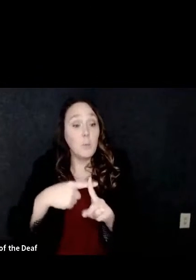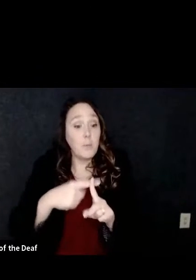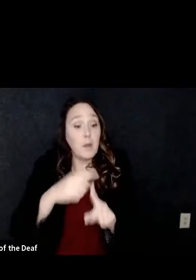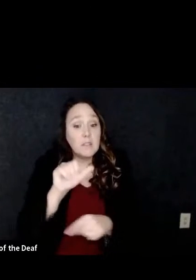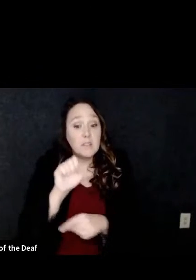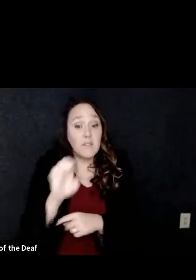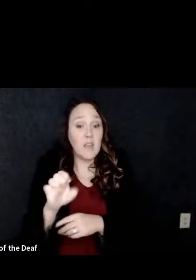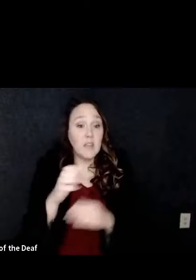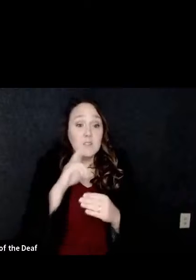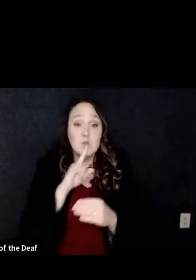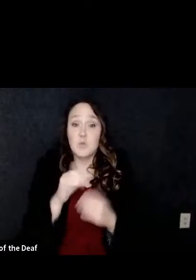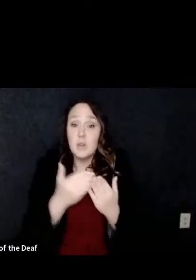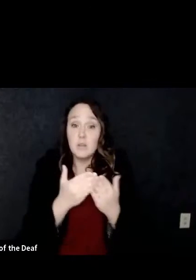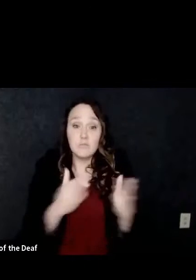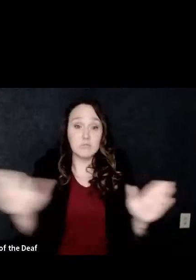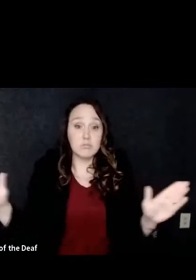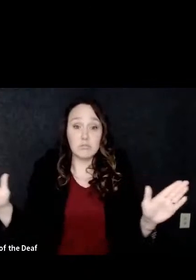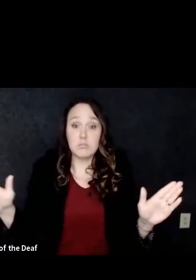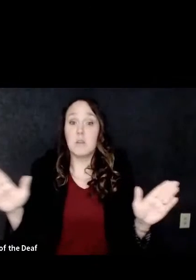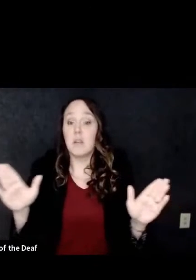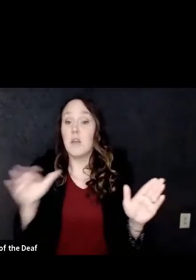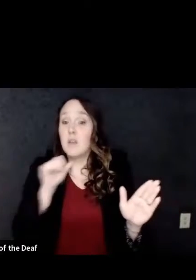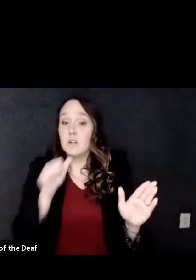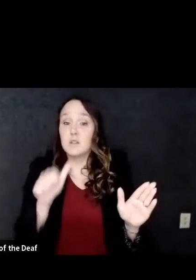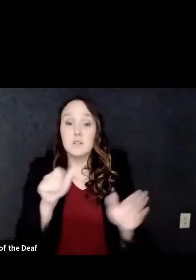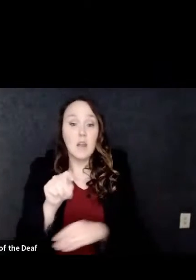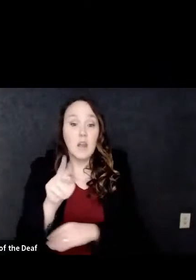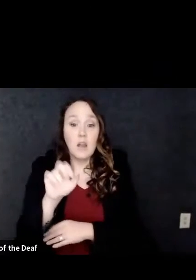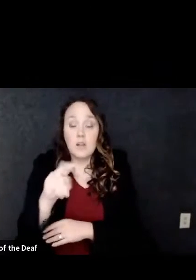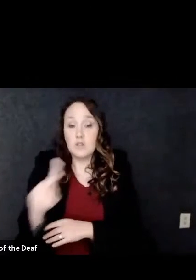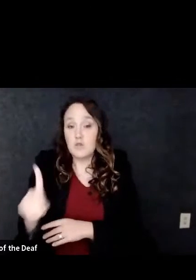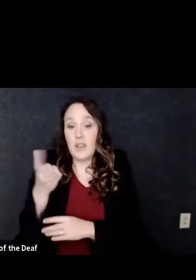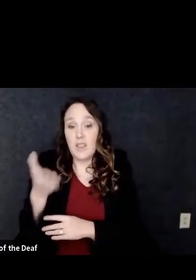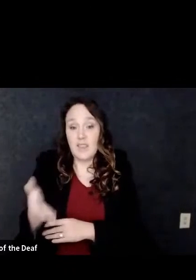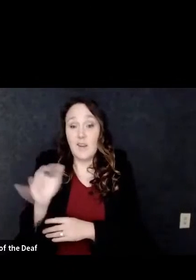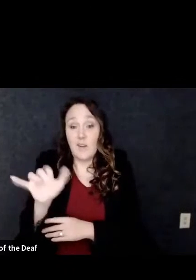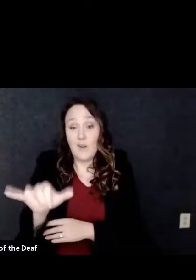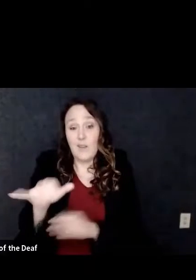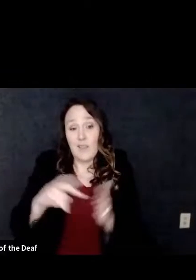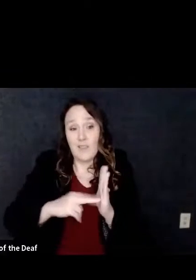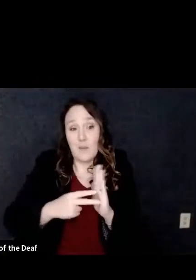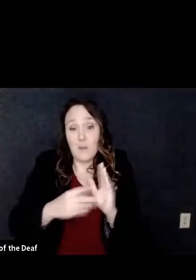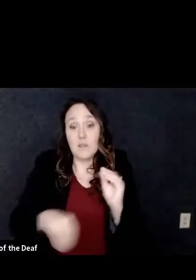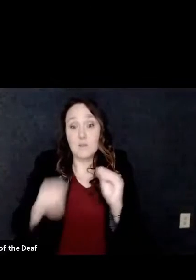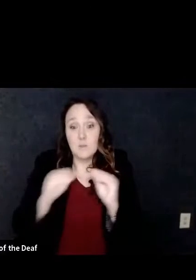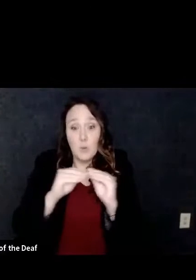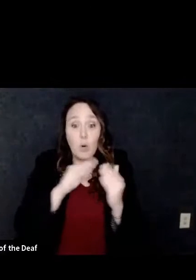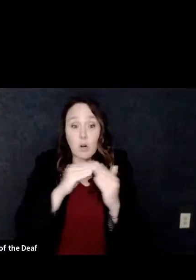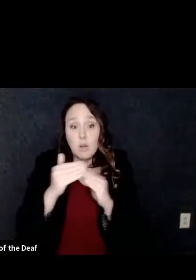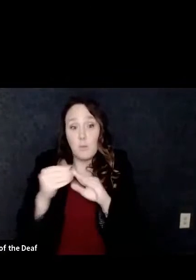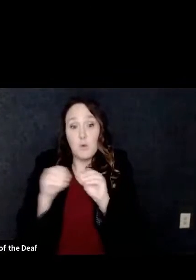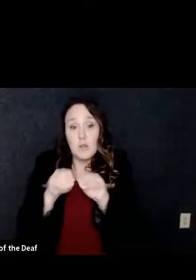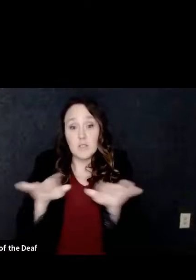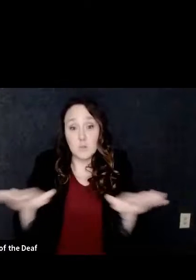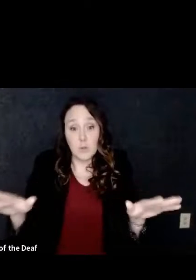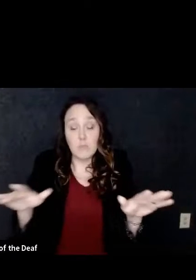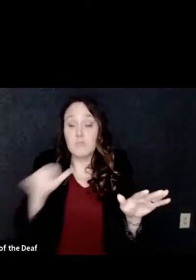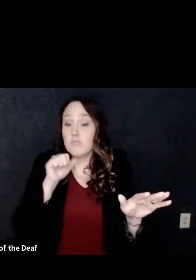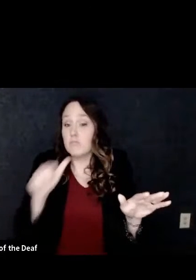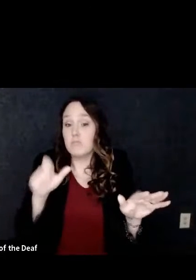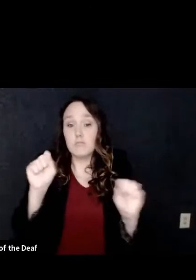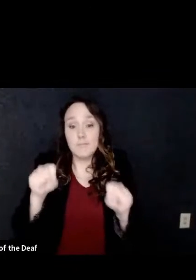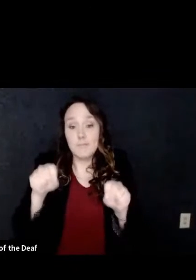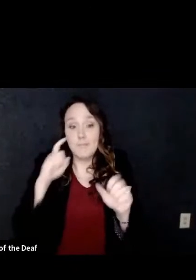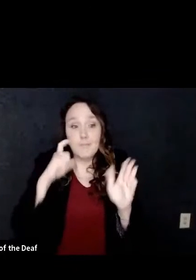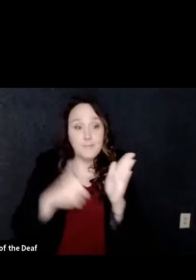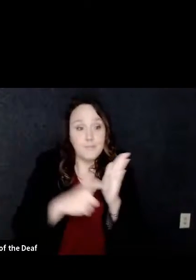kind of across the board. There's not a trend that's coming out there, and to me, that's an indicator of more community spread. So we're not being able to identify